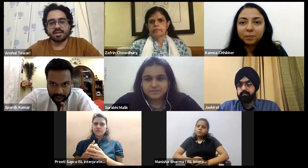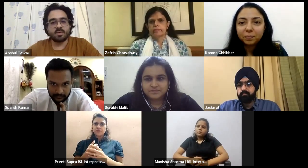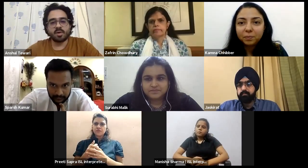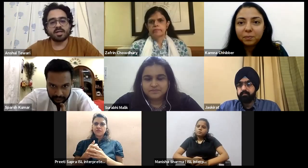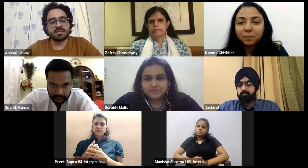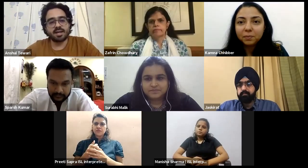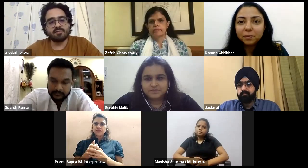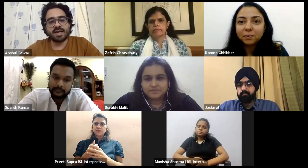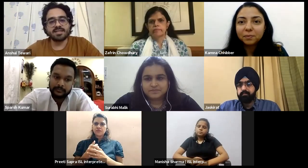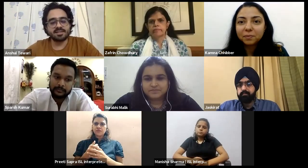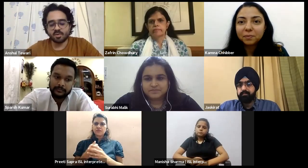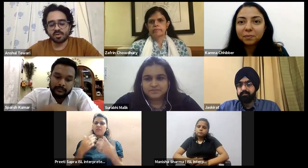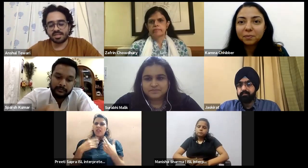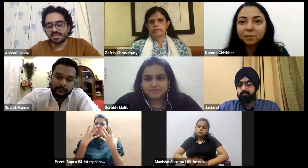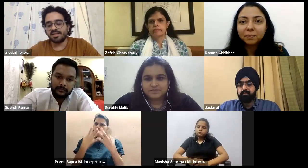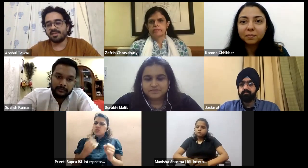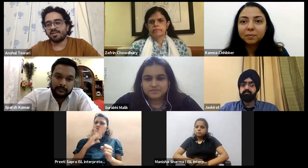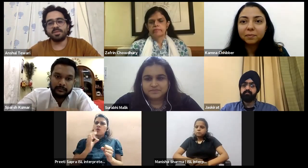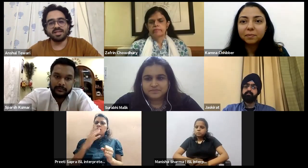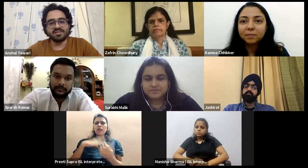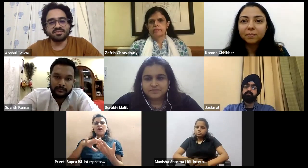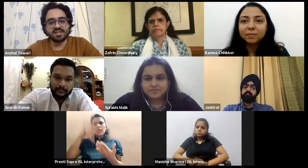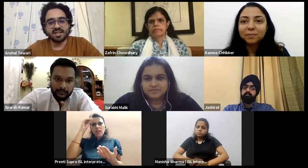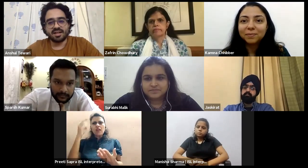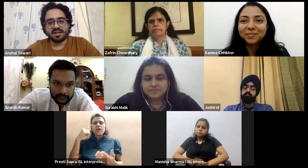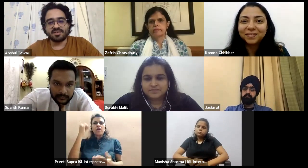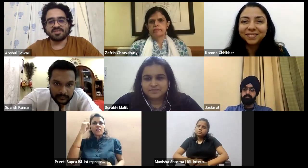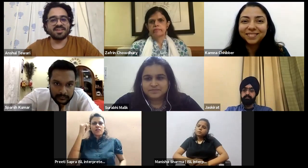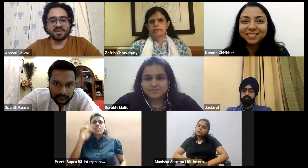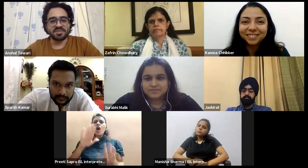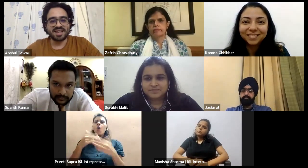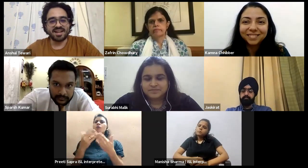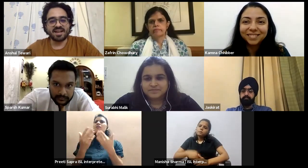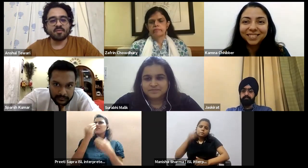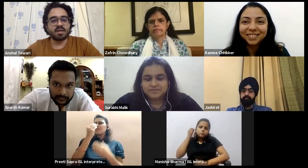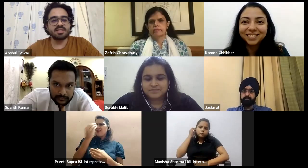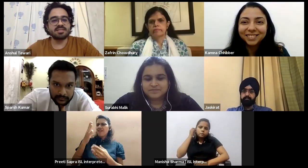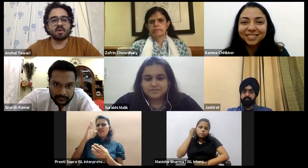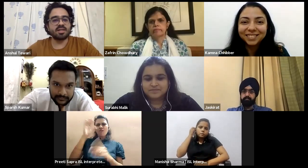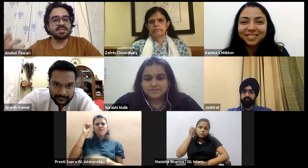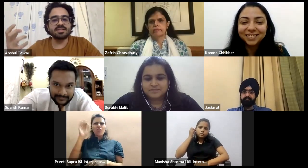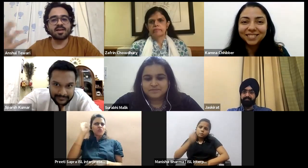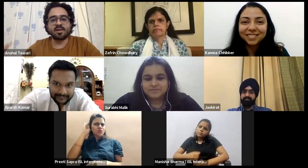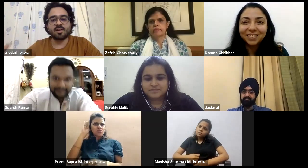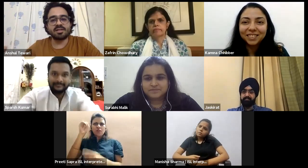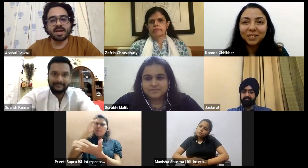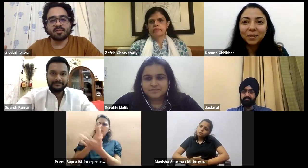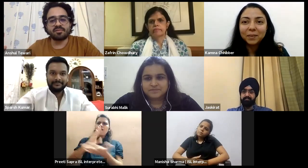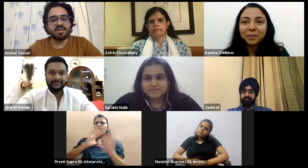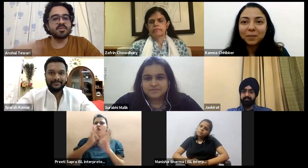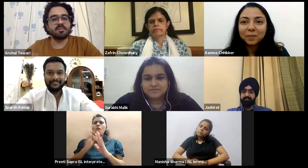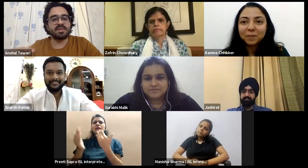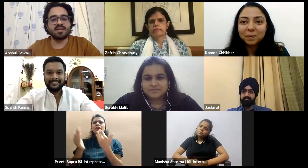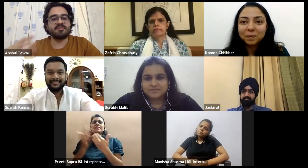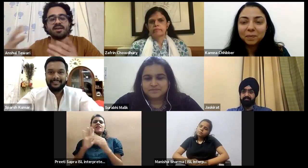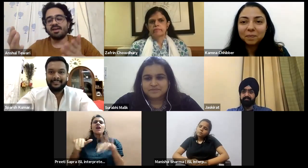I really want to understand, why is it so easy to believe fake news, and what is the psychological impact of